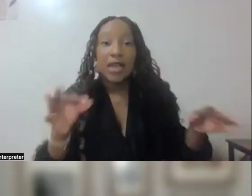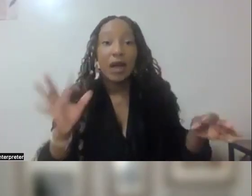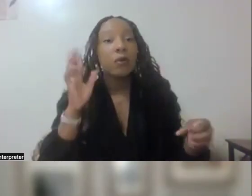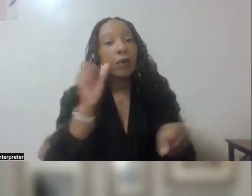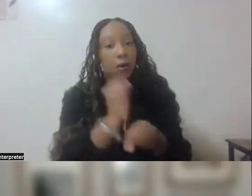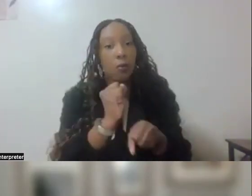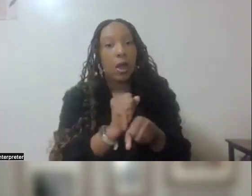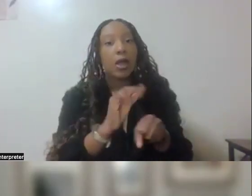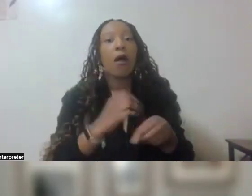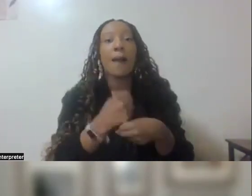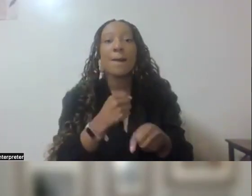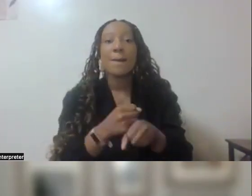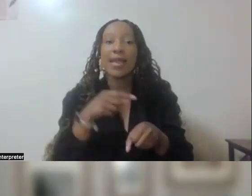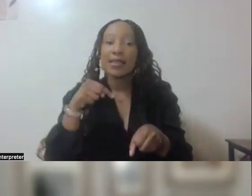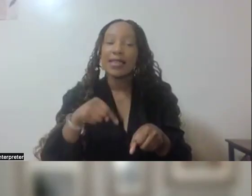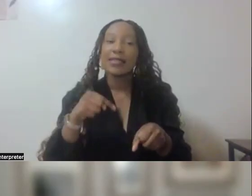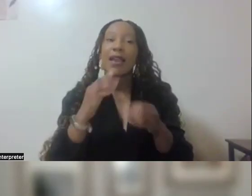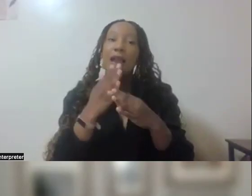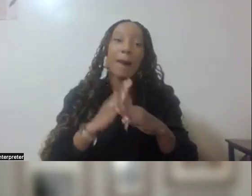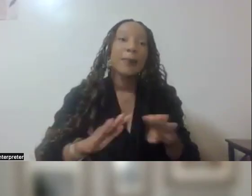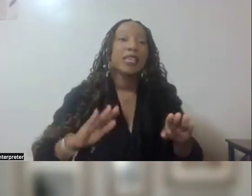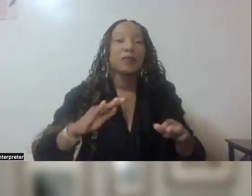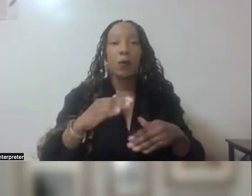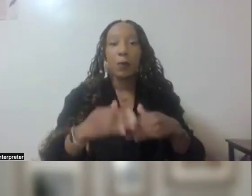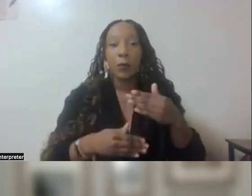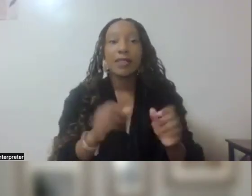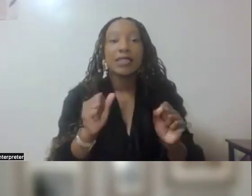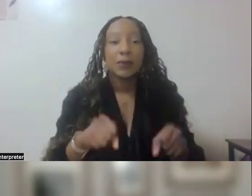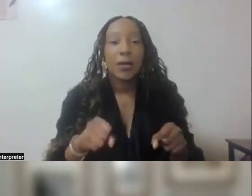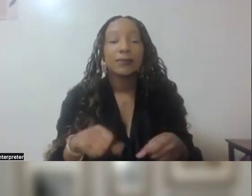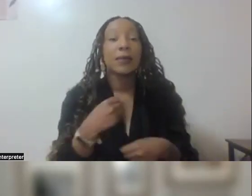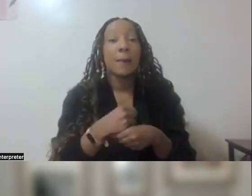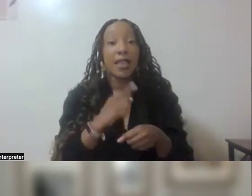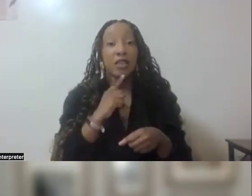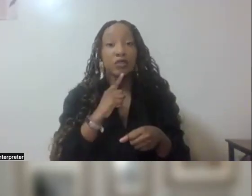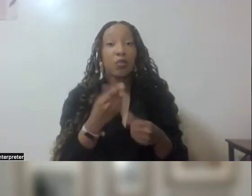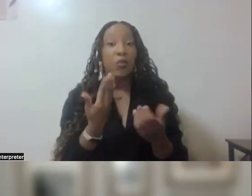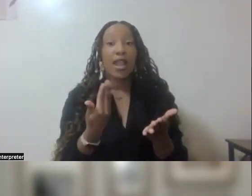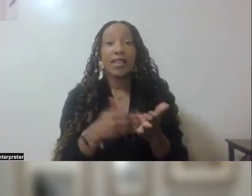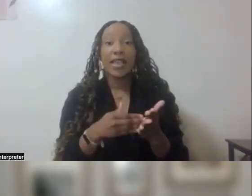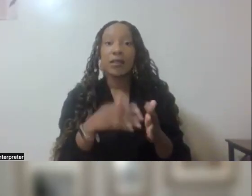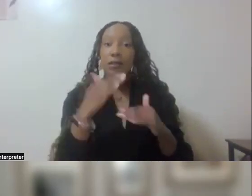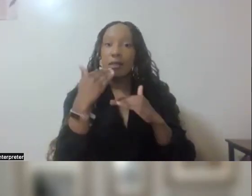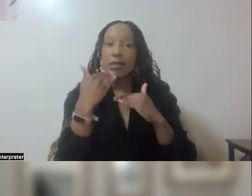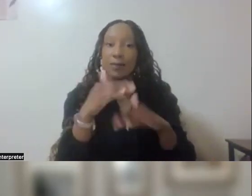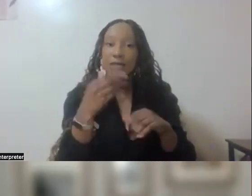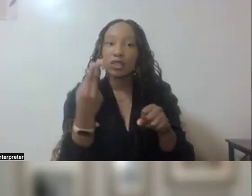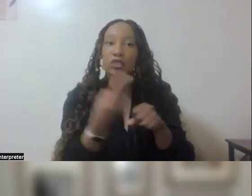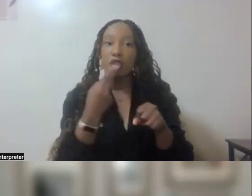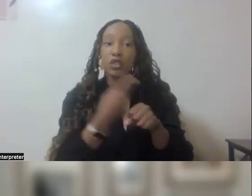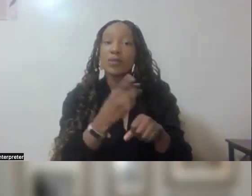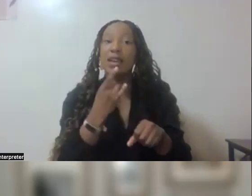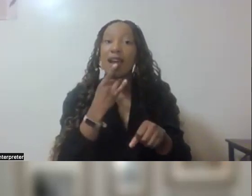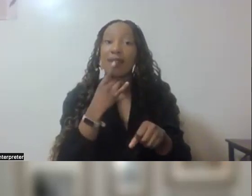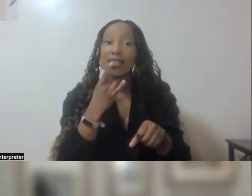this as peaceful a process as possible, making sure that, again, there's a limitation to the use of lights and sirens, a